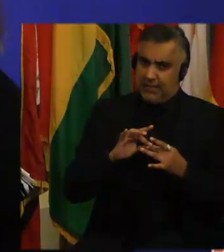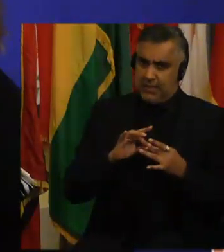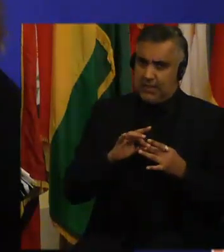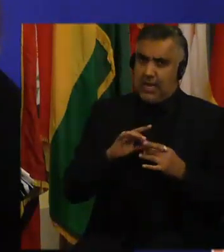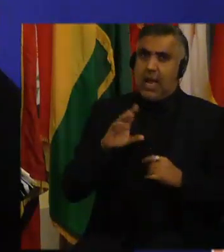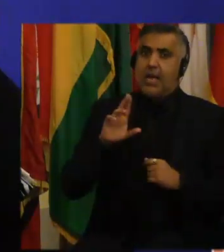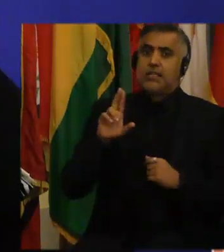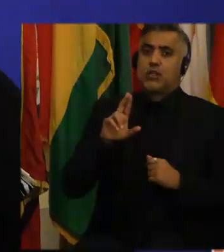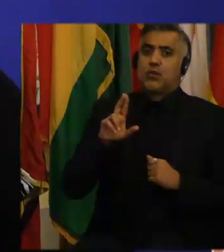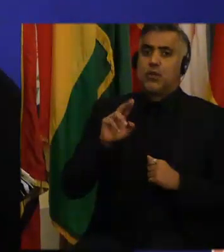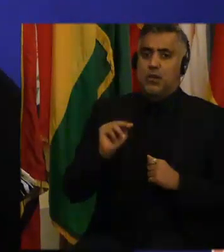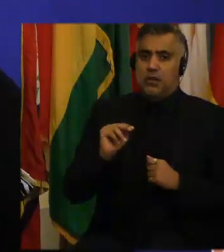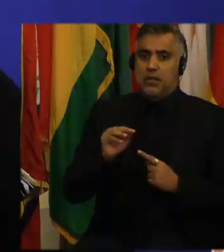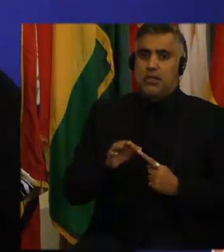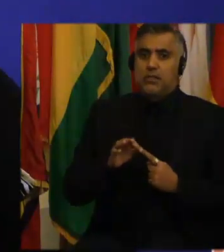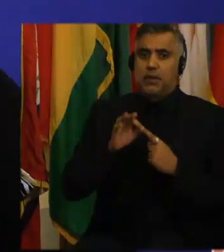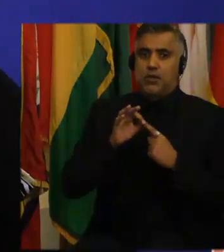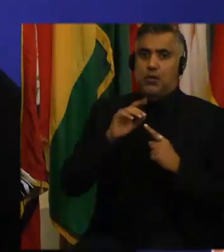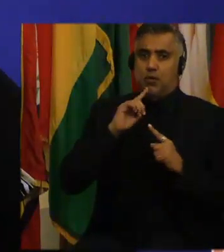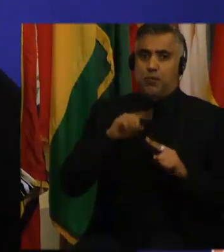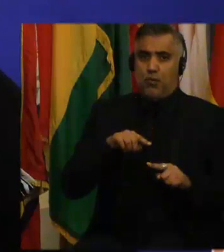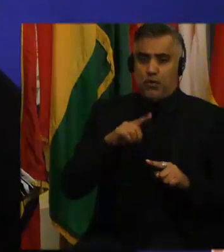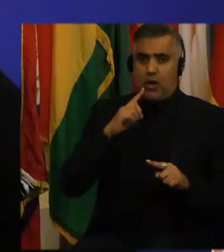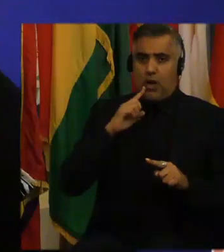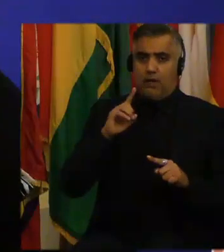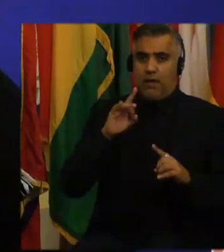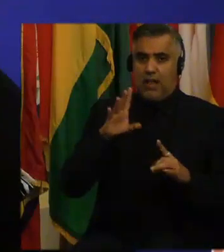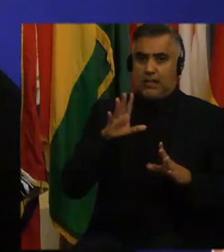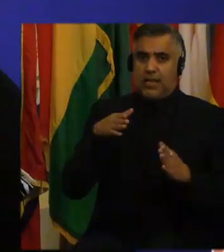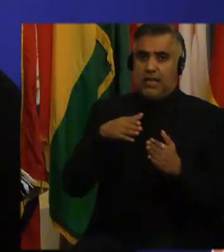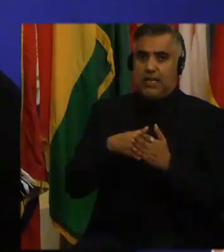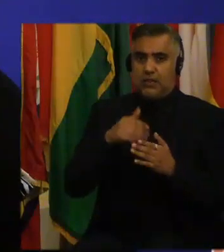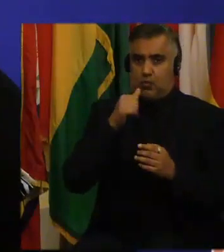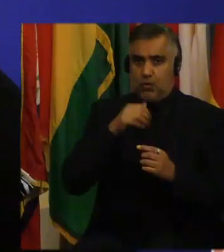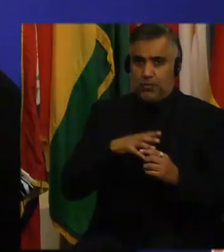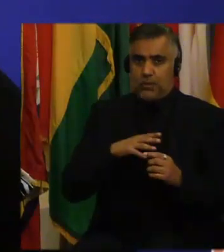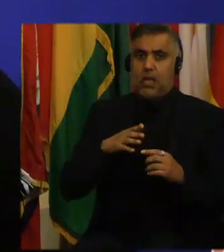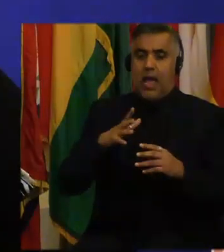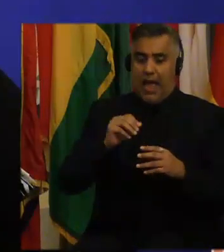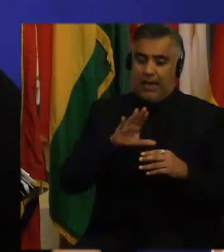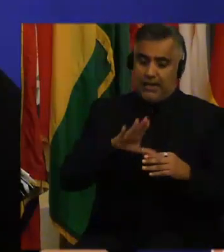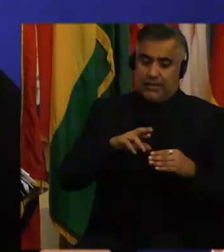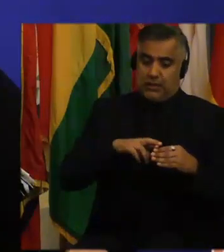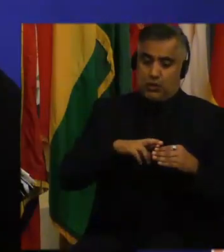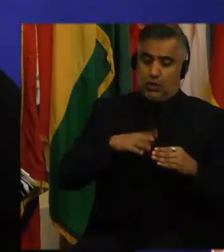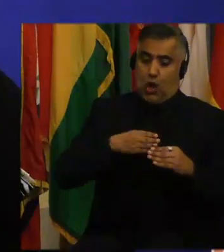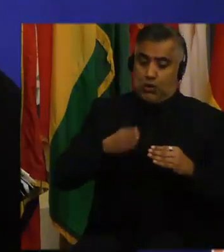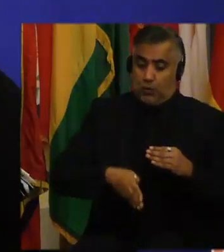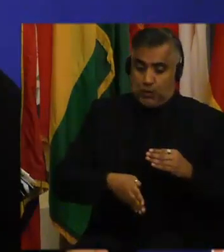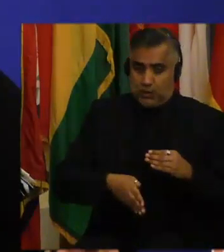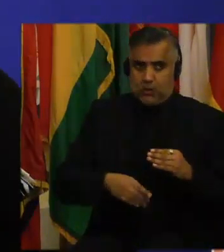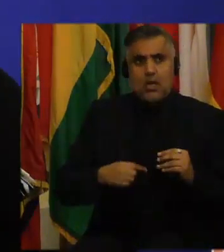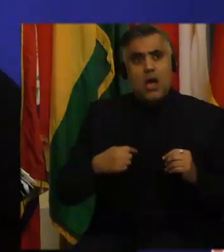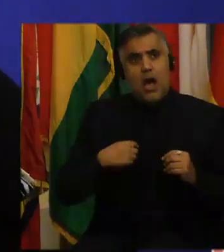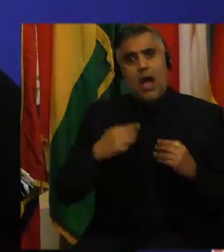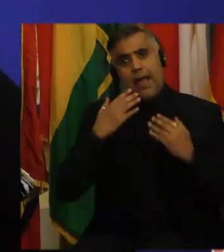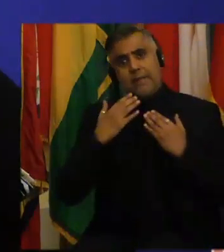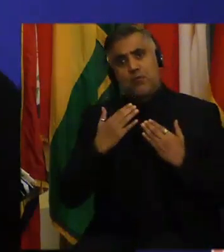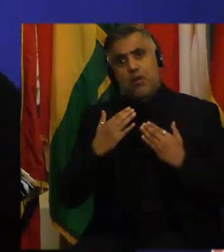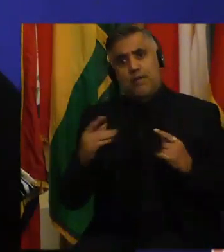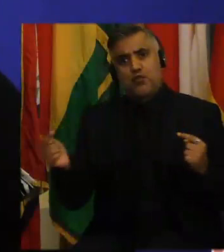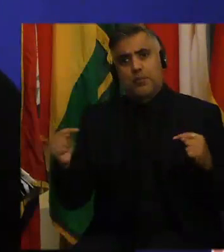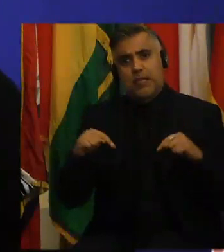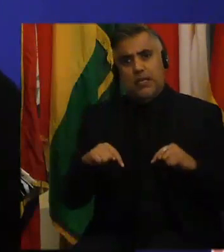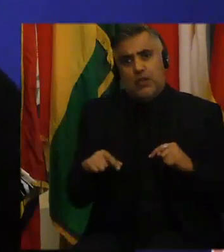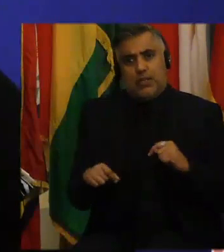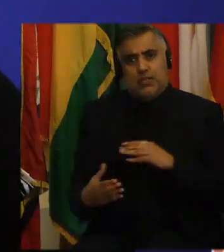United Nations Special Rapporteur on Violence Against Women, Its Causes and Consequences, I am very grateful to be